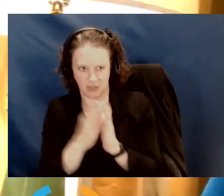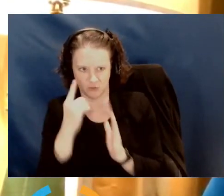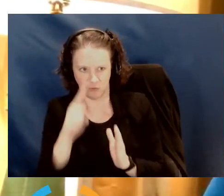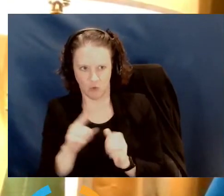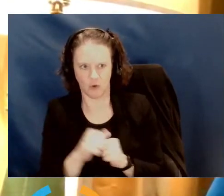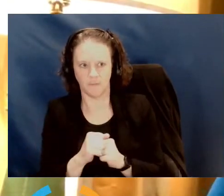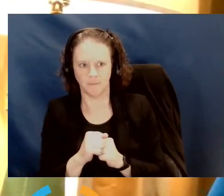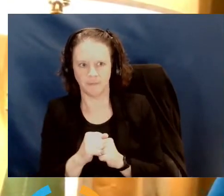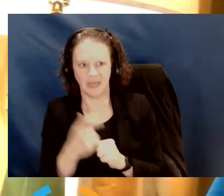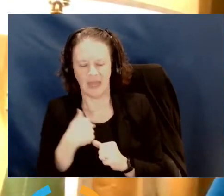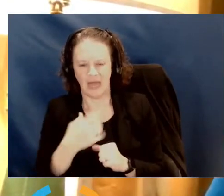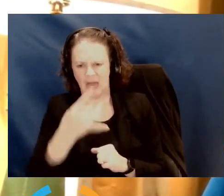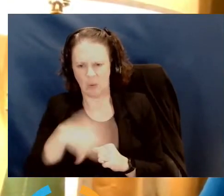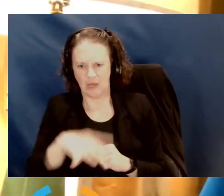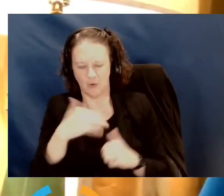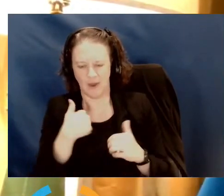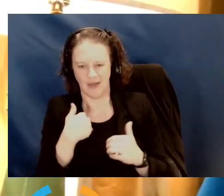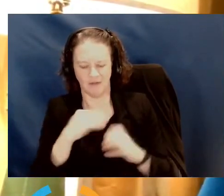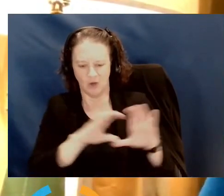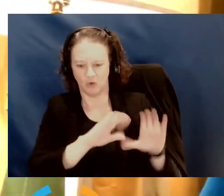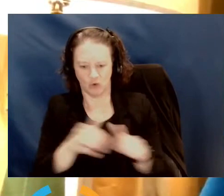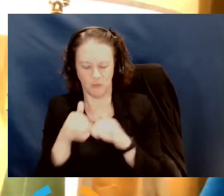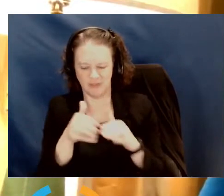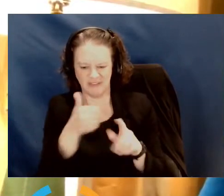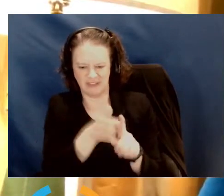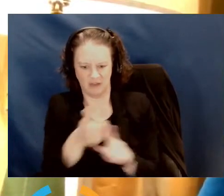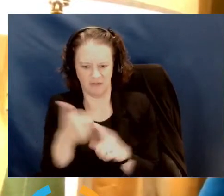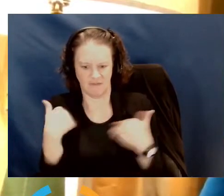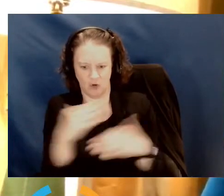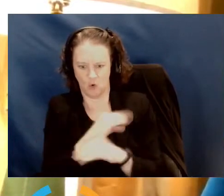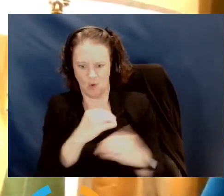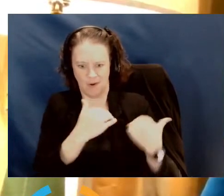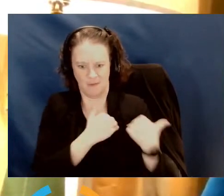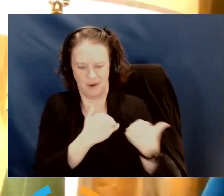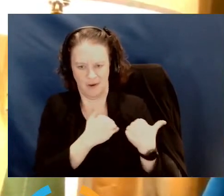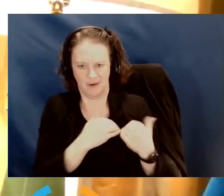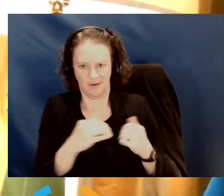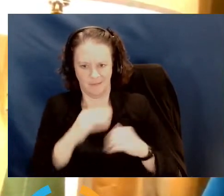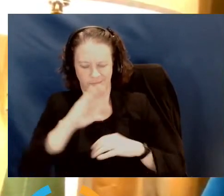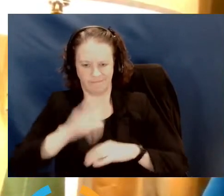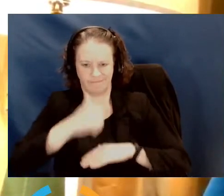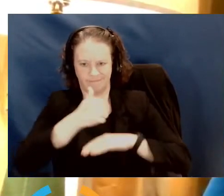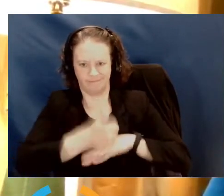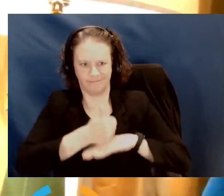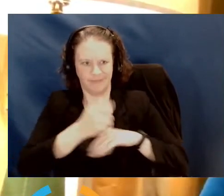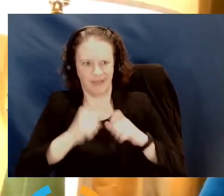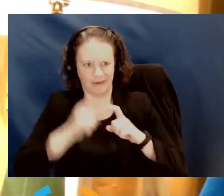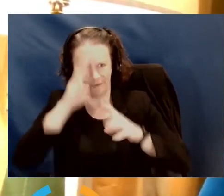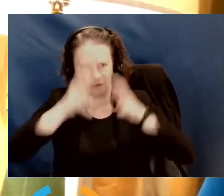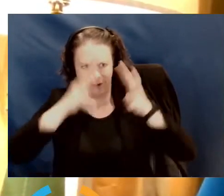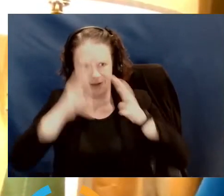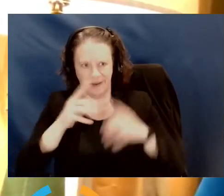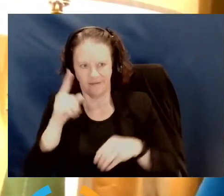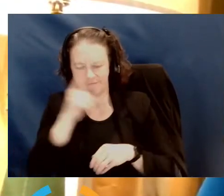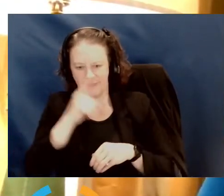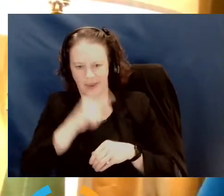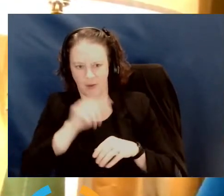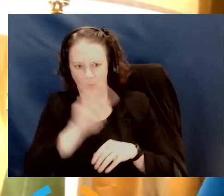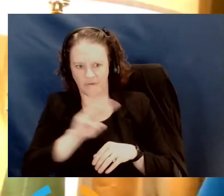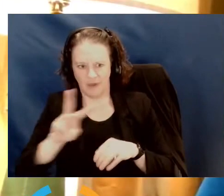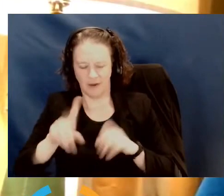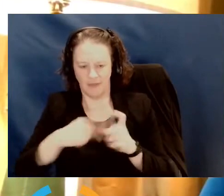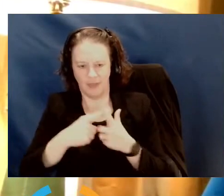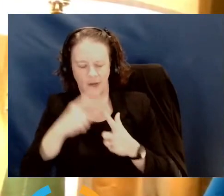having unaccountable groups getting together and creating fake websites and then pretending they're for, some sort